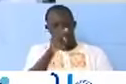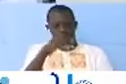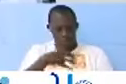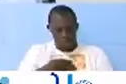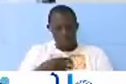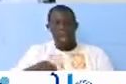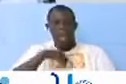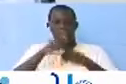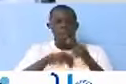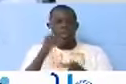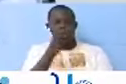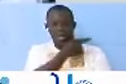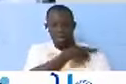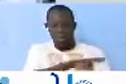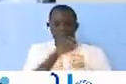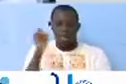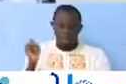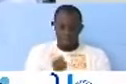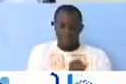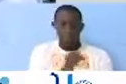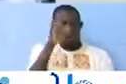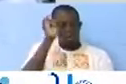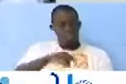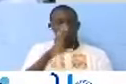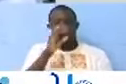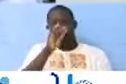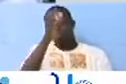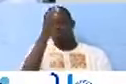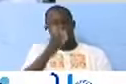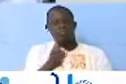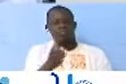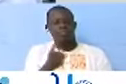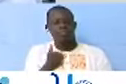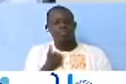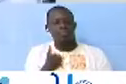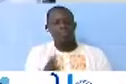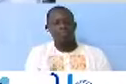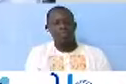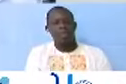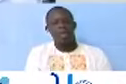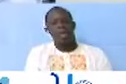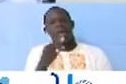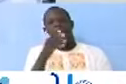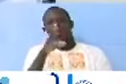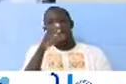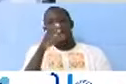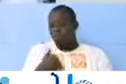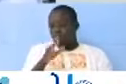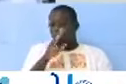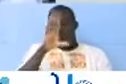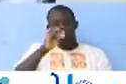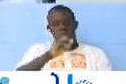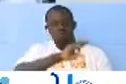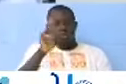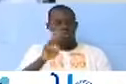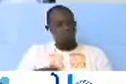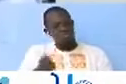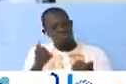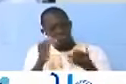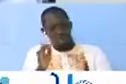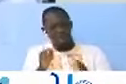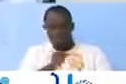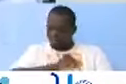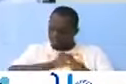further the cause of Islam, matunya ko nyoe. You must speak truth to each other. Numakehu. Those who have not done well, ya